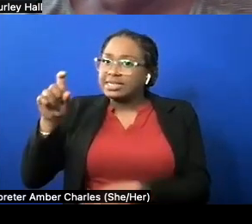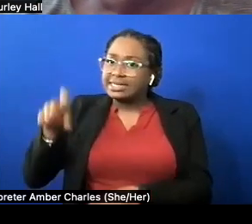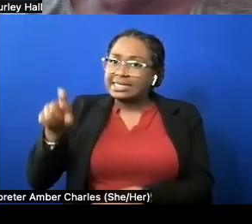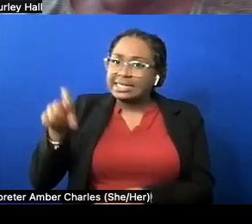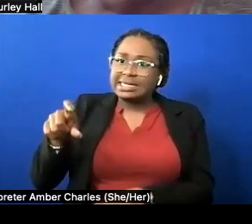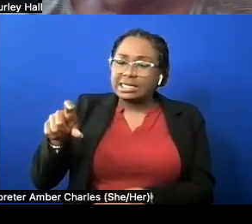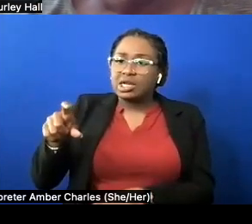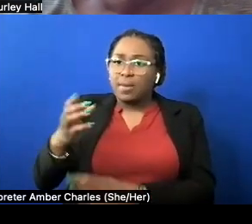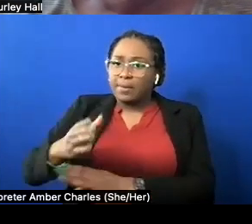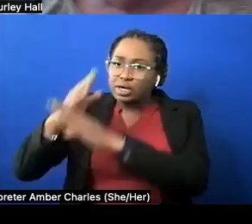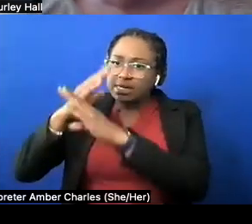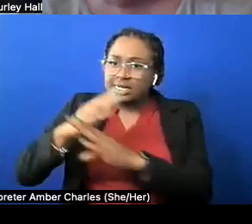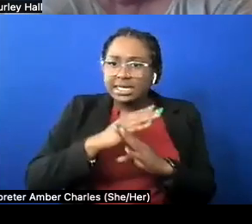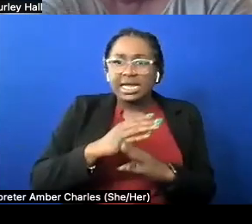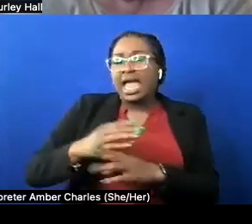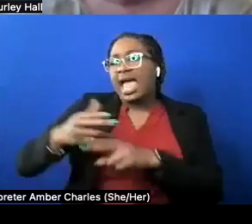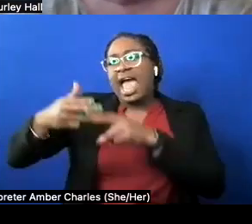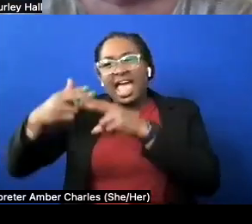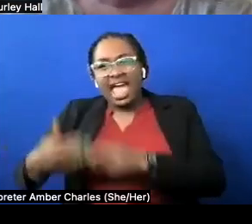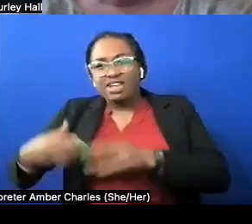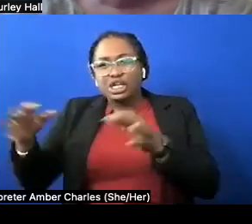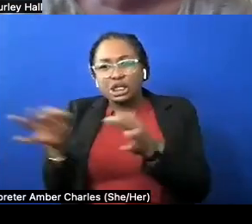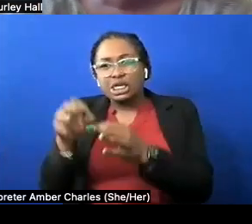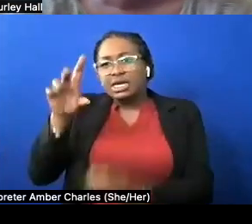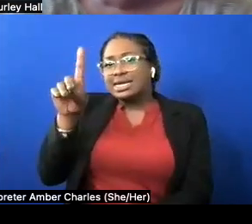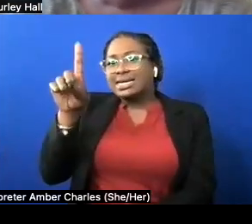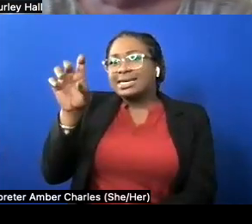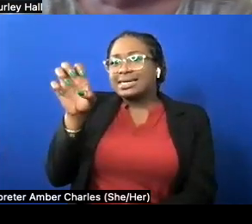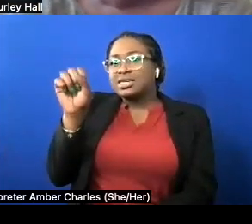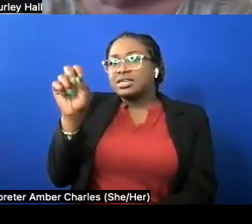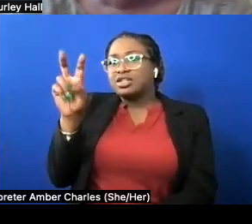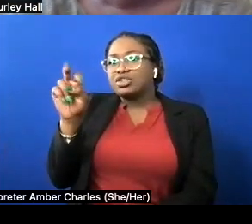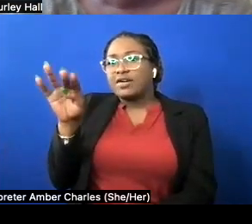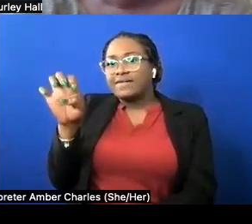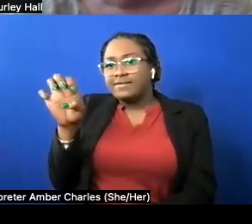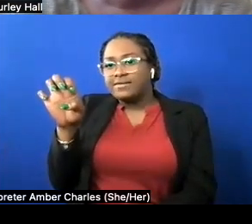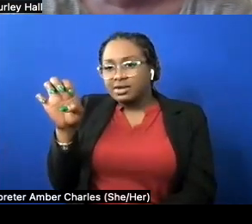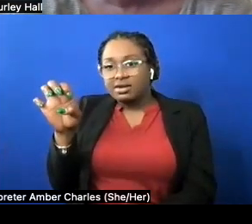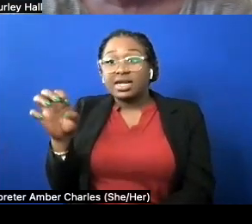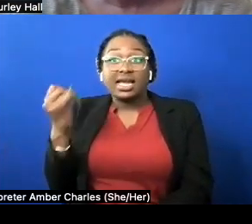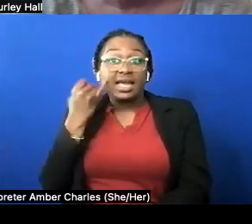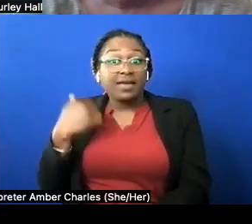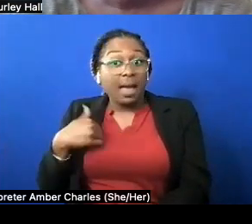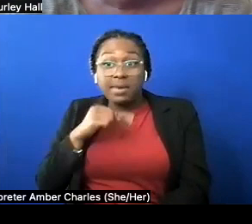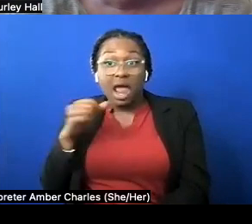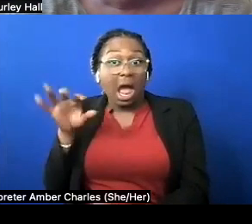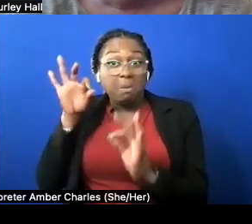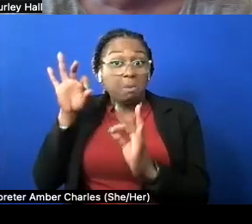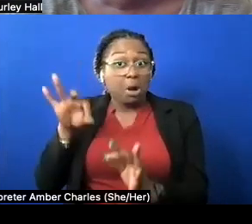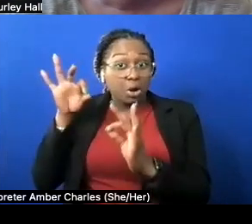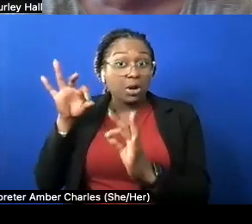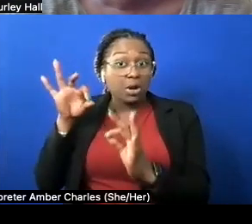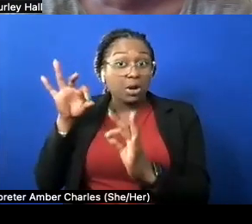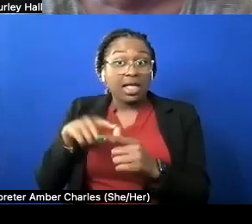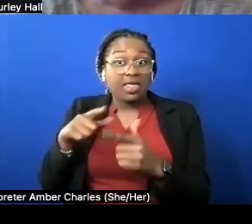deserving, like that language is so significant. If I am imperfect, then I am